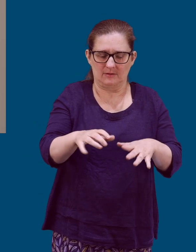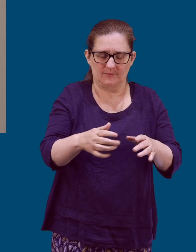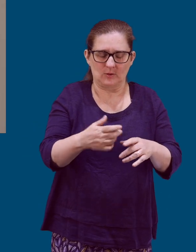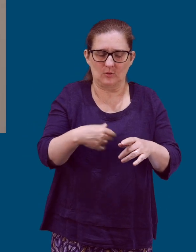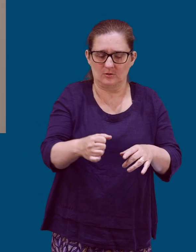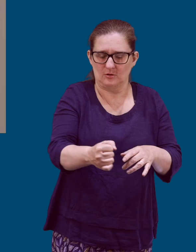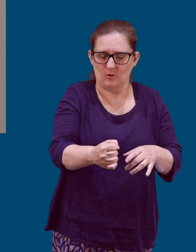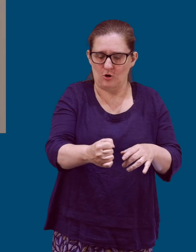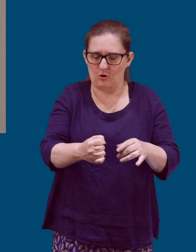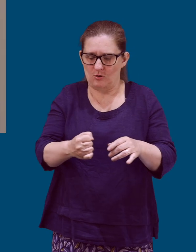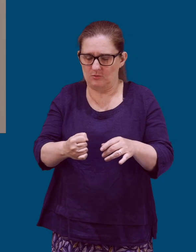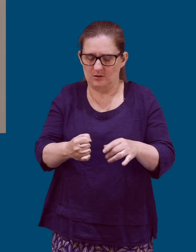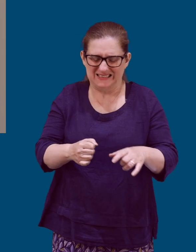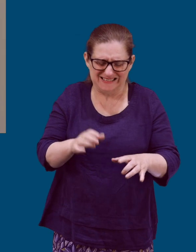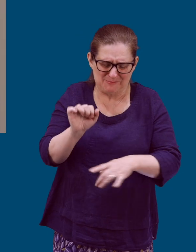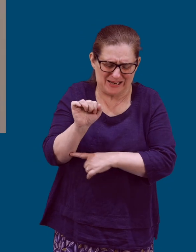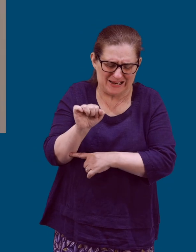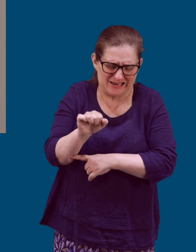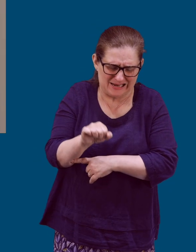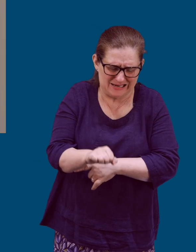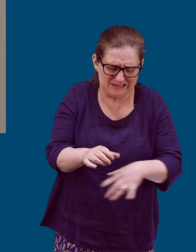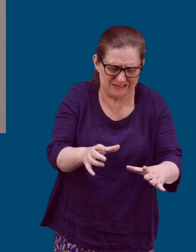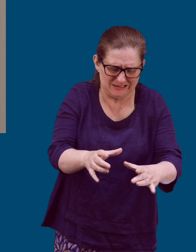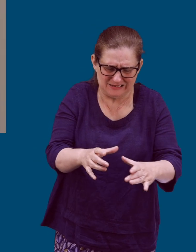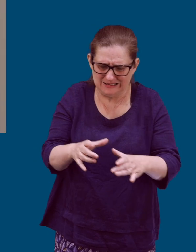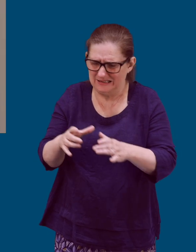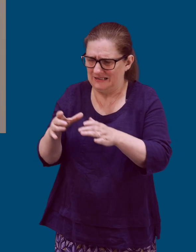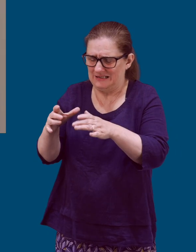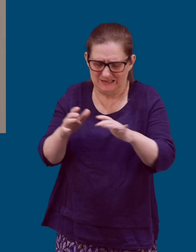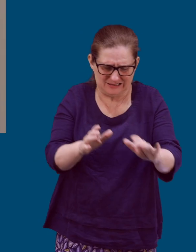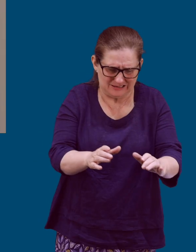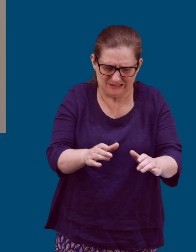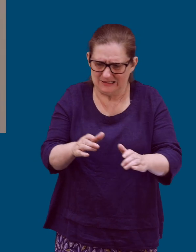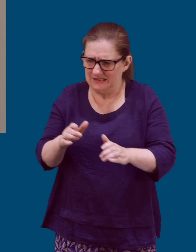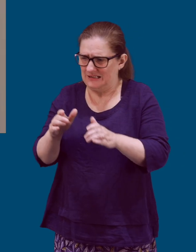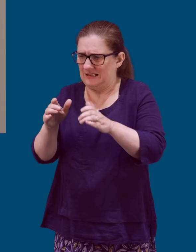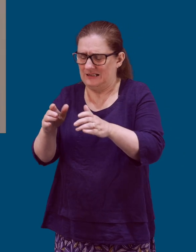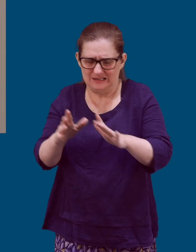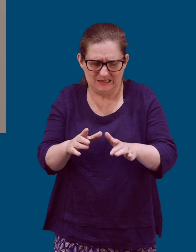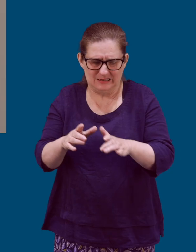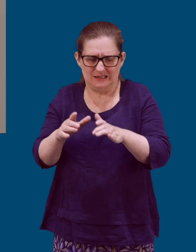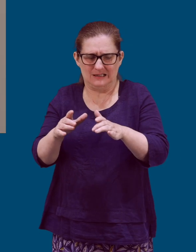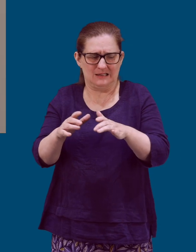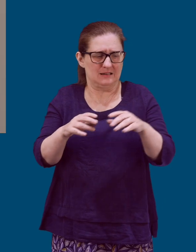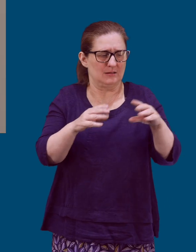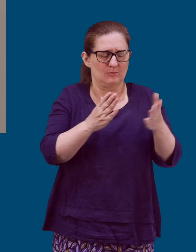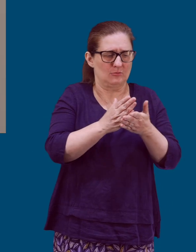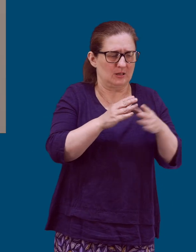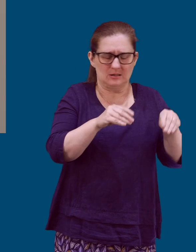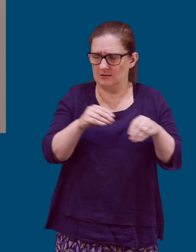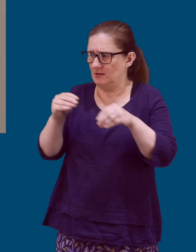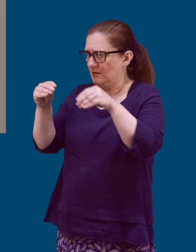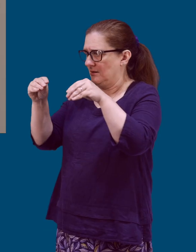put bread in toaster. Bend slowly to get butter and yeast extract. Take toast out of toaster, put kettle